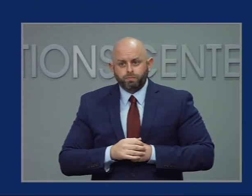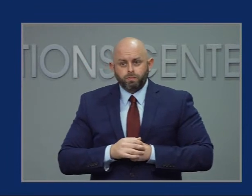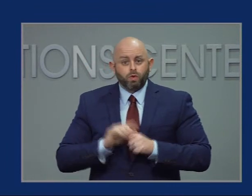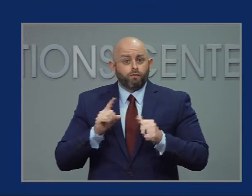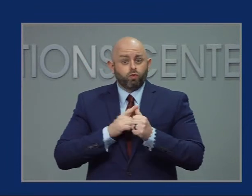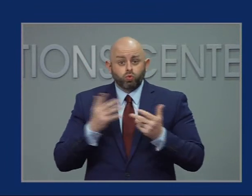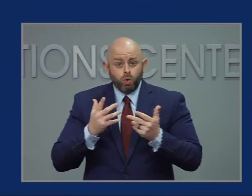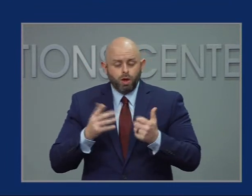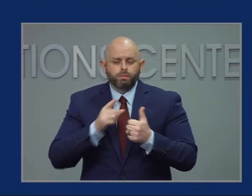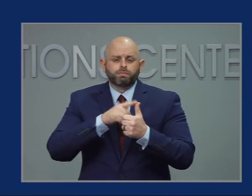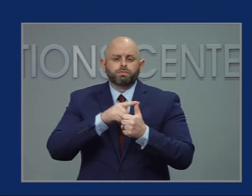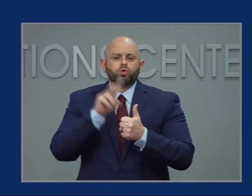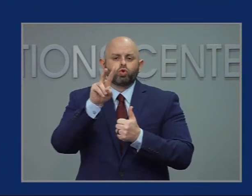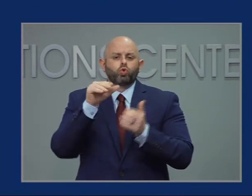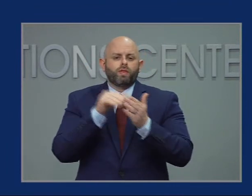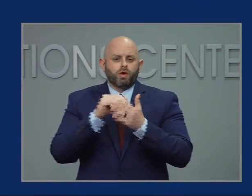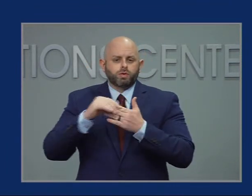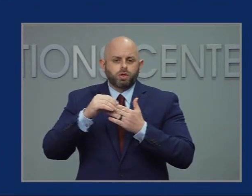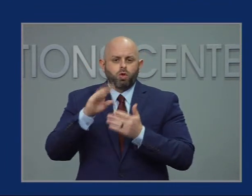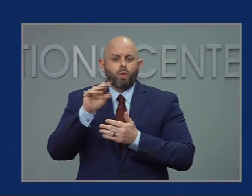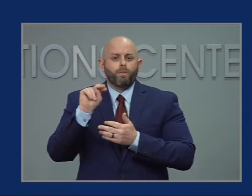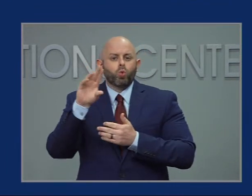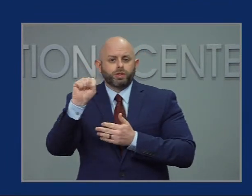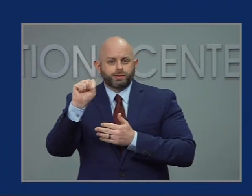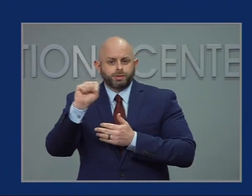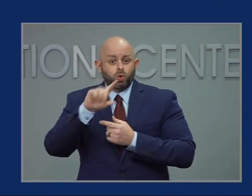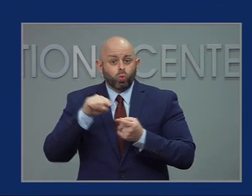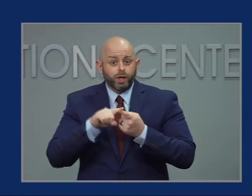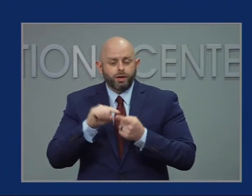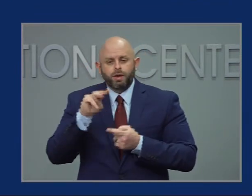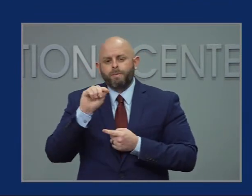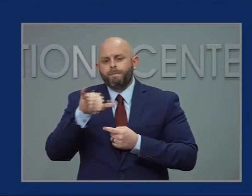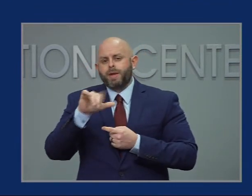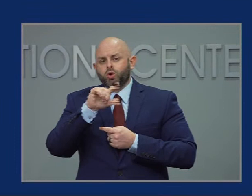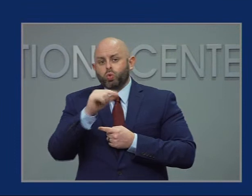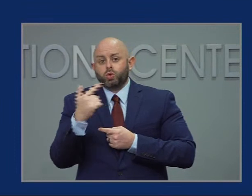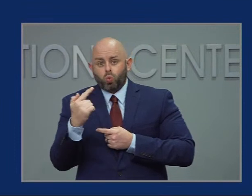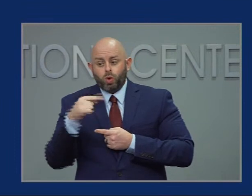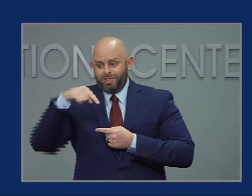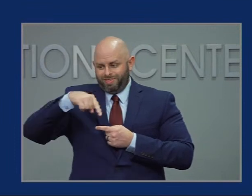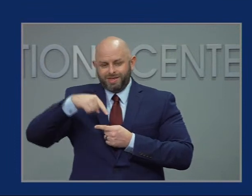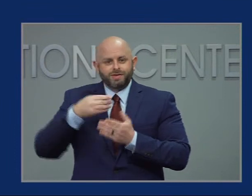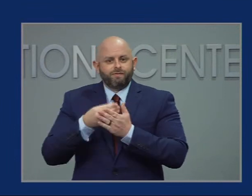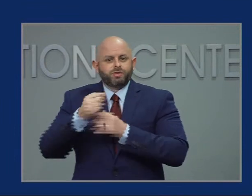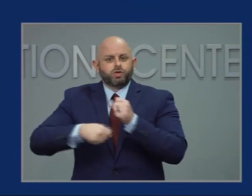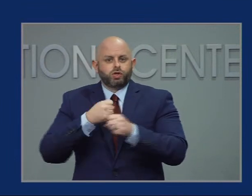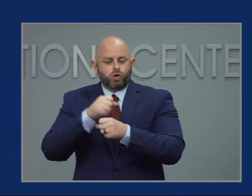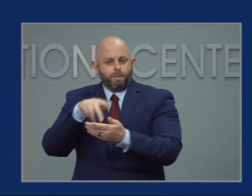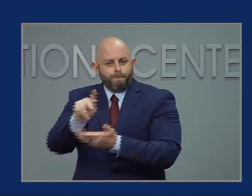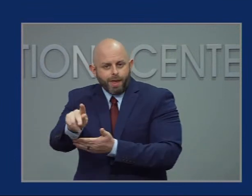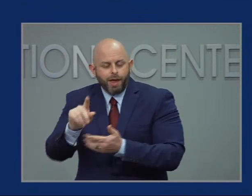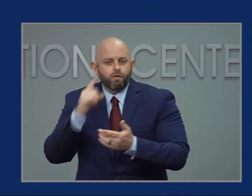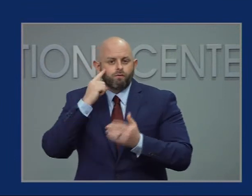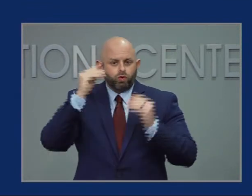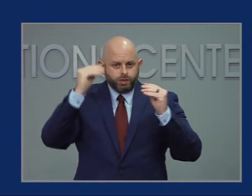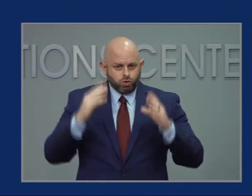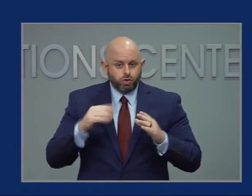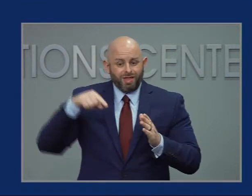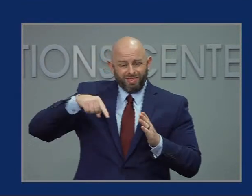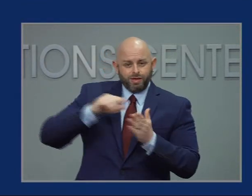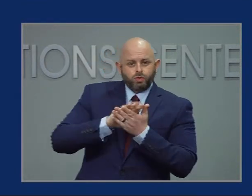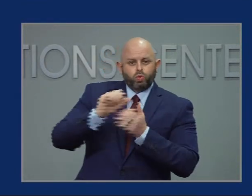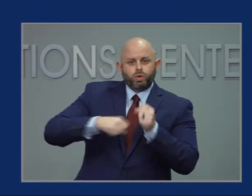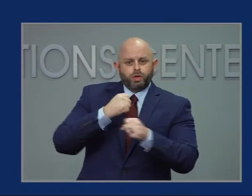includes a $2,000 bonus in May 2021, so paid in this fiscal year and in this school year, and